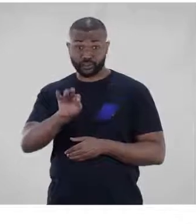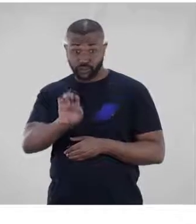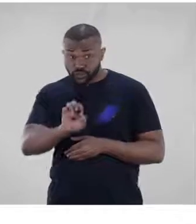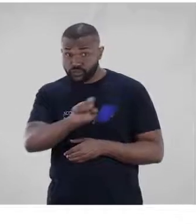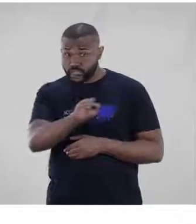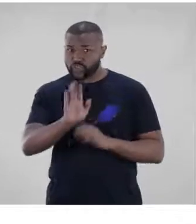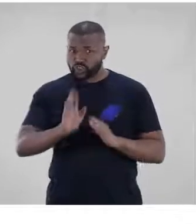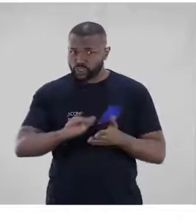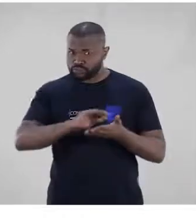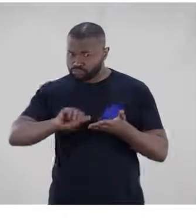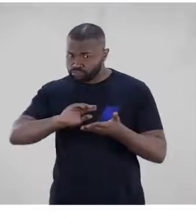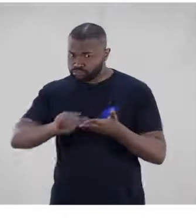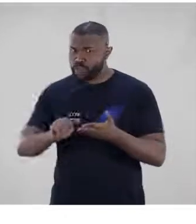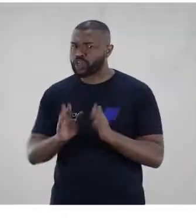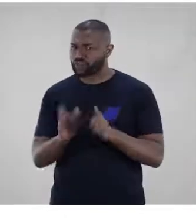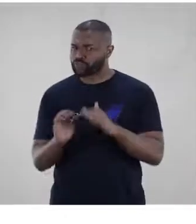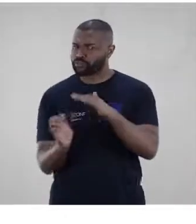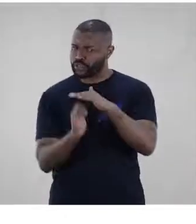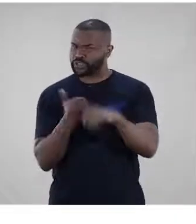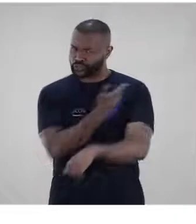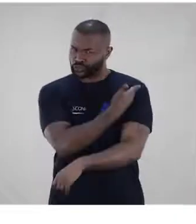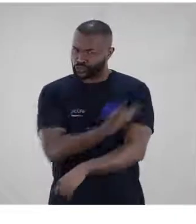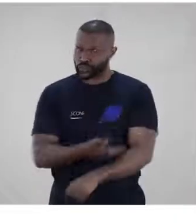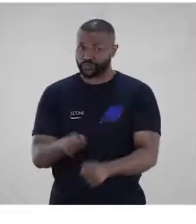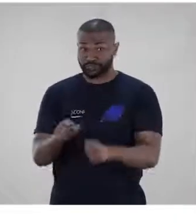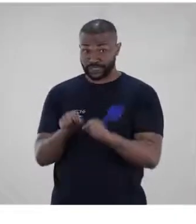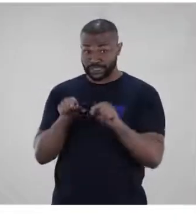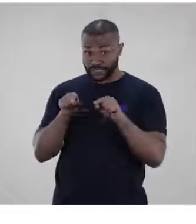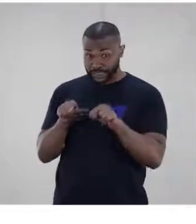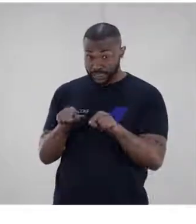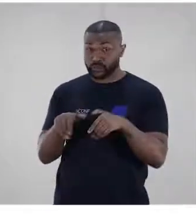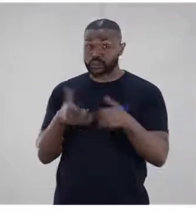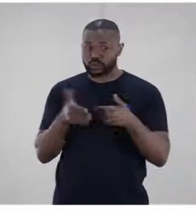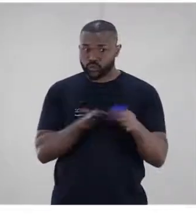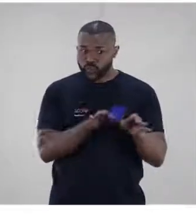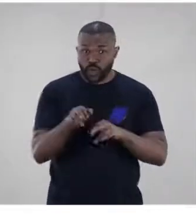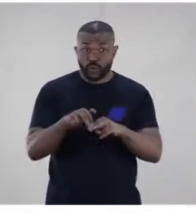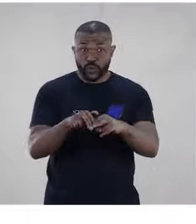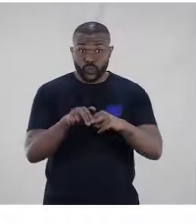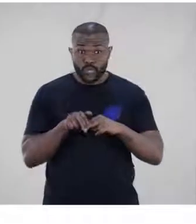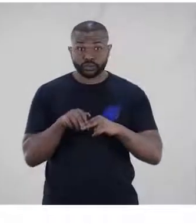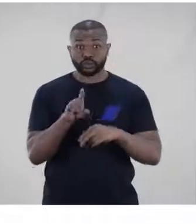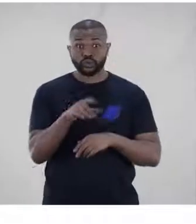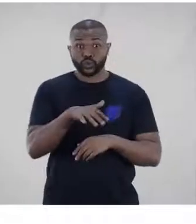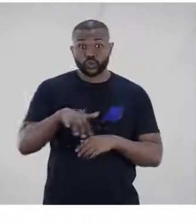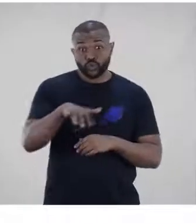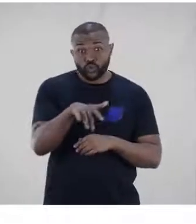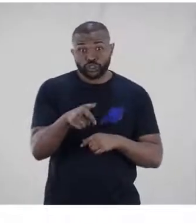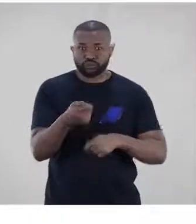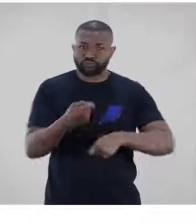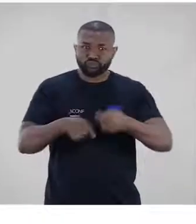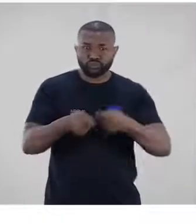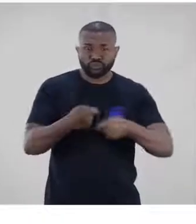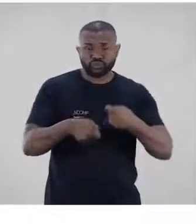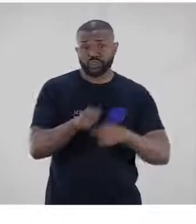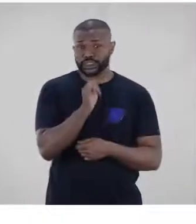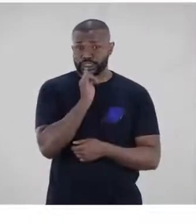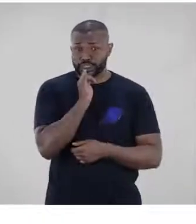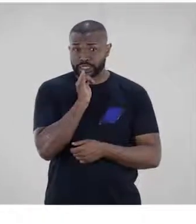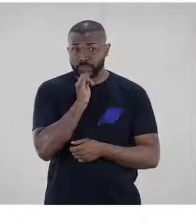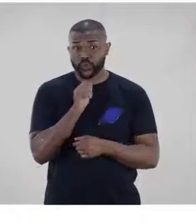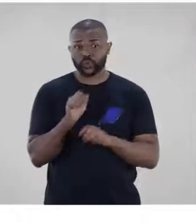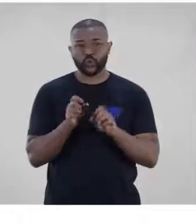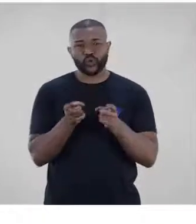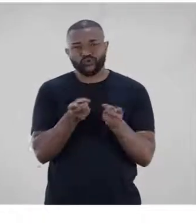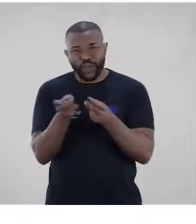have decoupled, which a lot of organizations have already done that, decoupled our organization based on the bounded context of the business domains. For